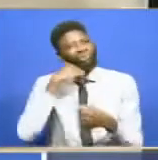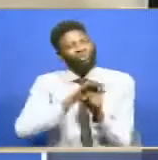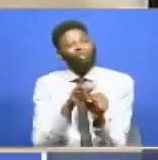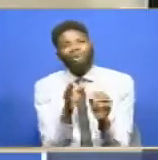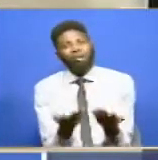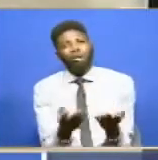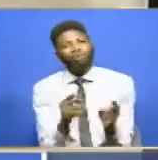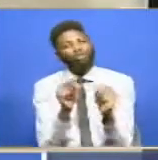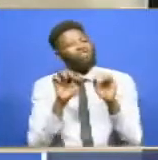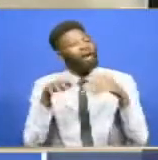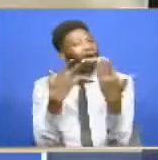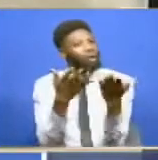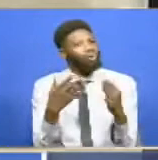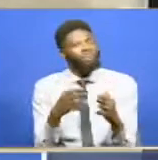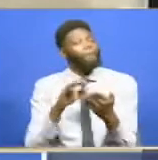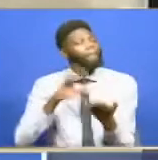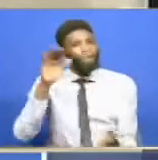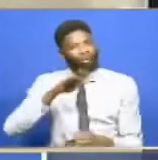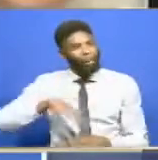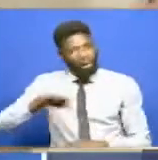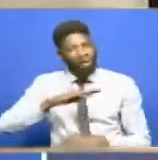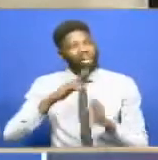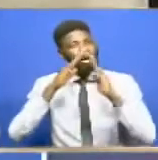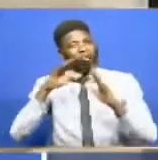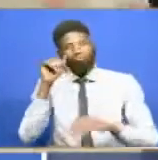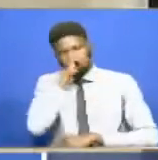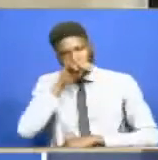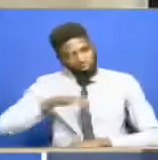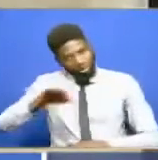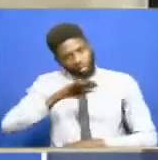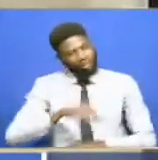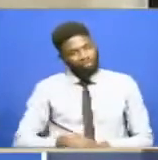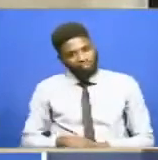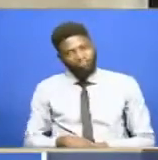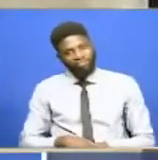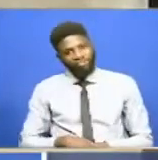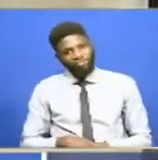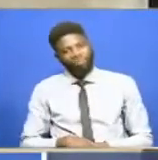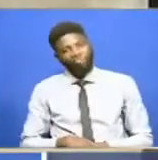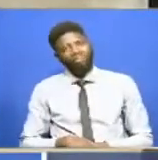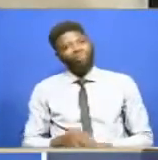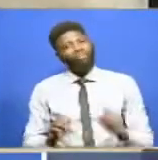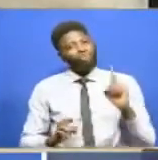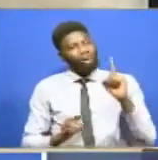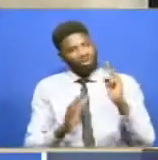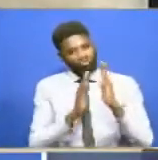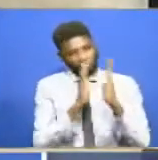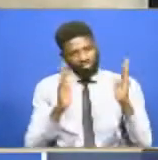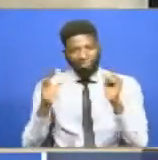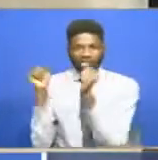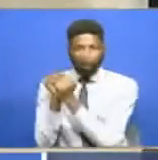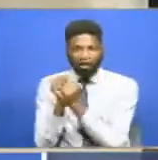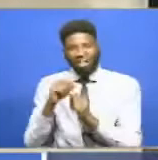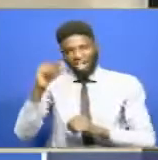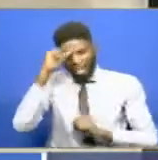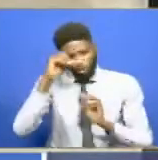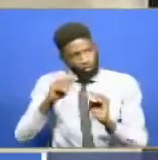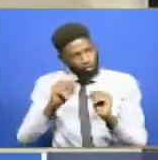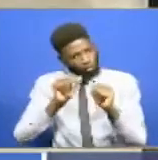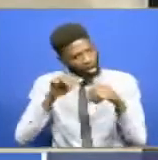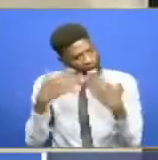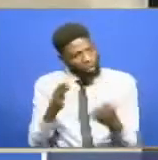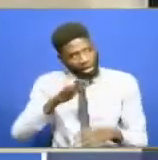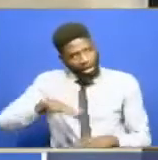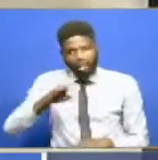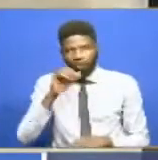or pandemic, especially in informal settlements, in a scale of 1 to 10, the way the government is responding to this pandemic in informal